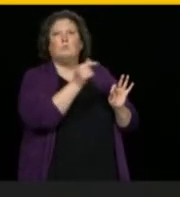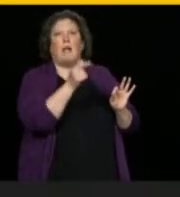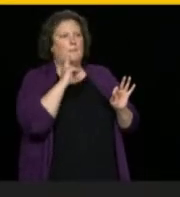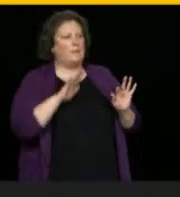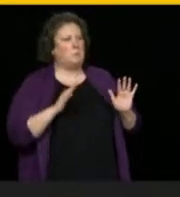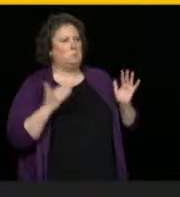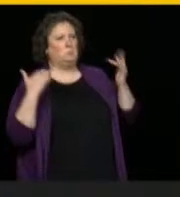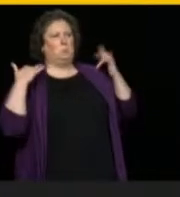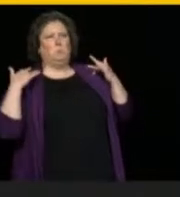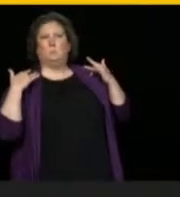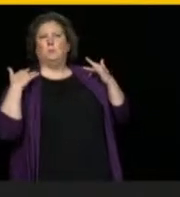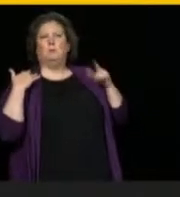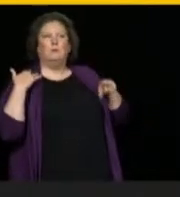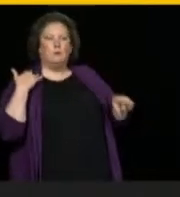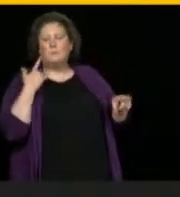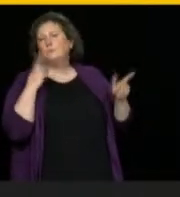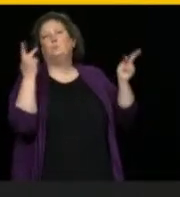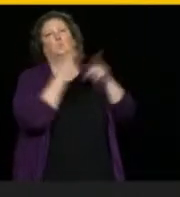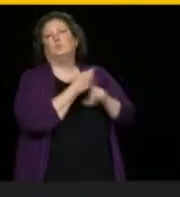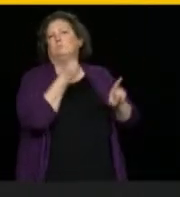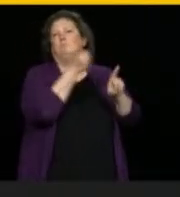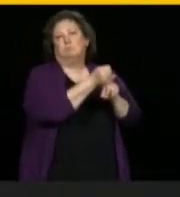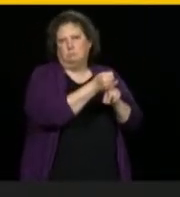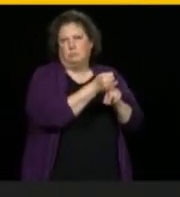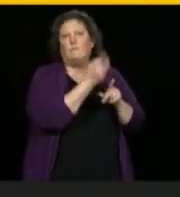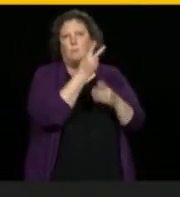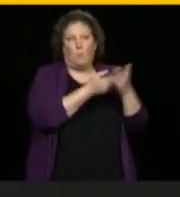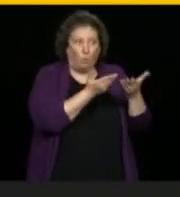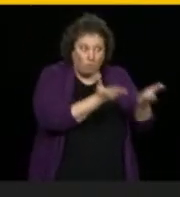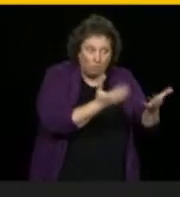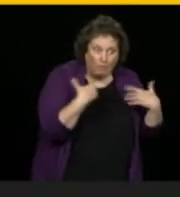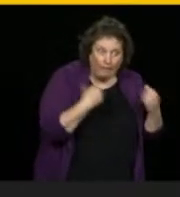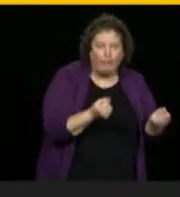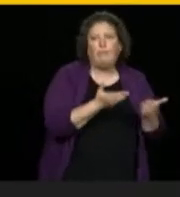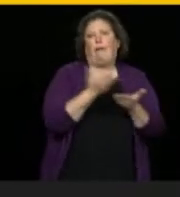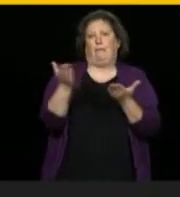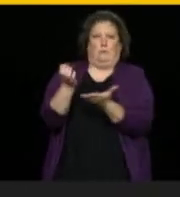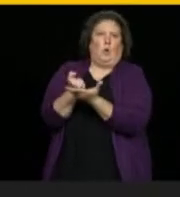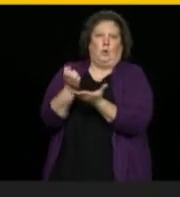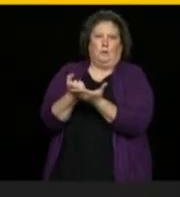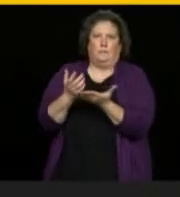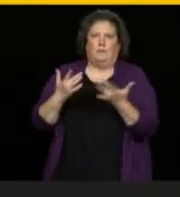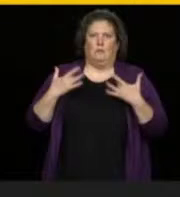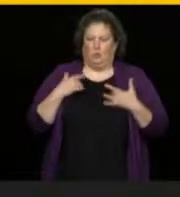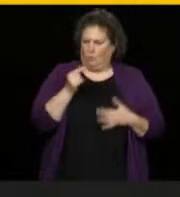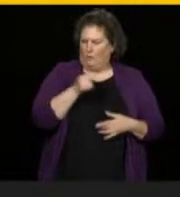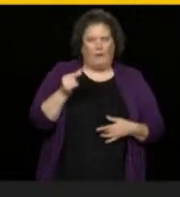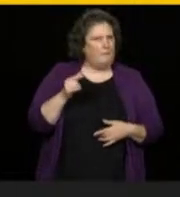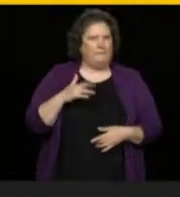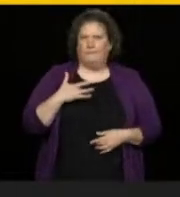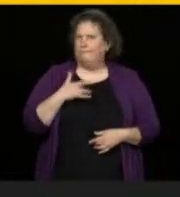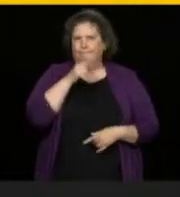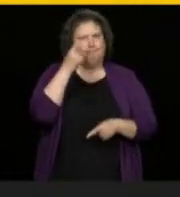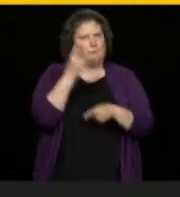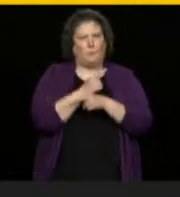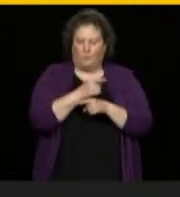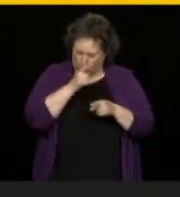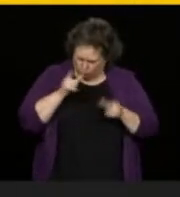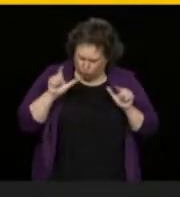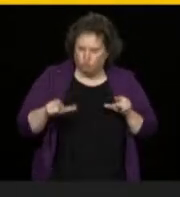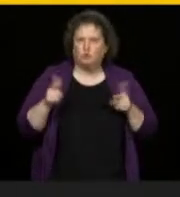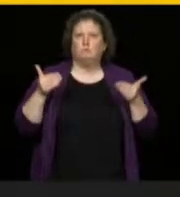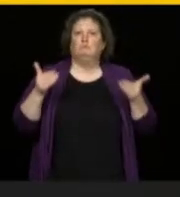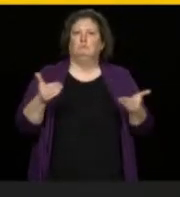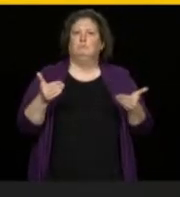our economy. This is not and has not been a time for tightening of belts or for